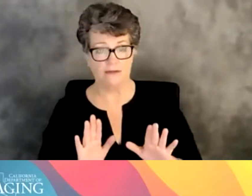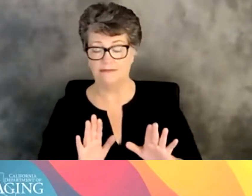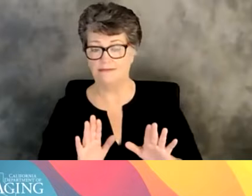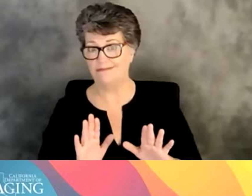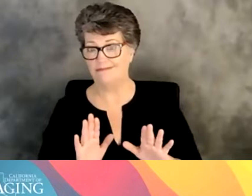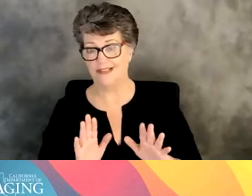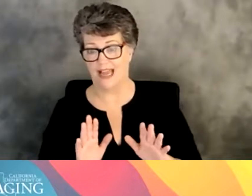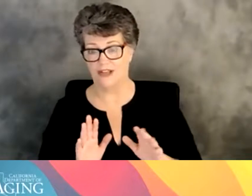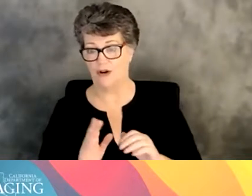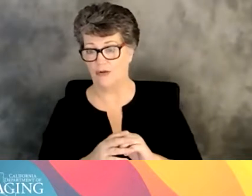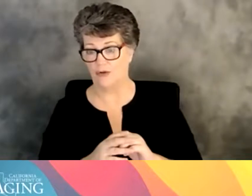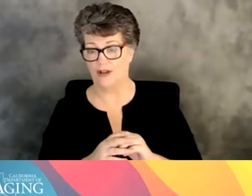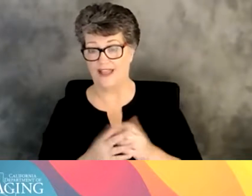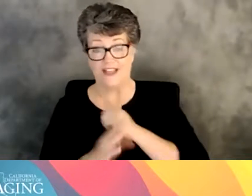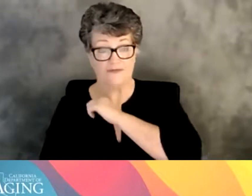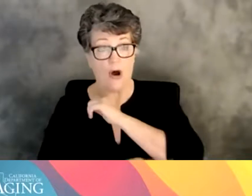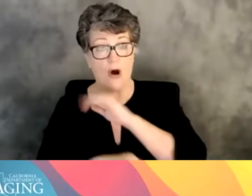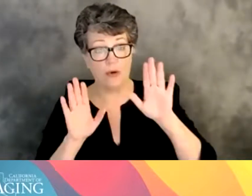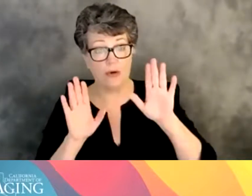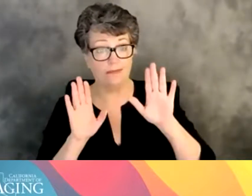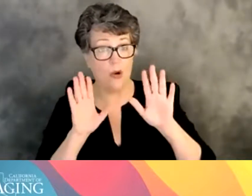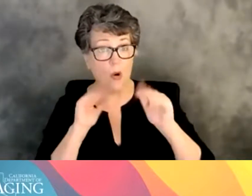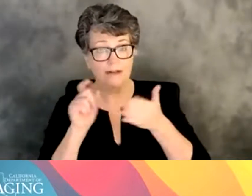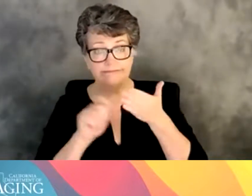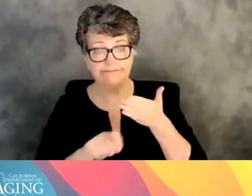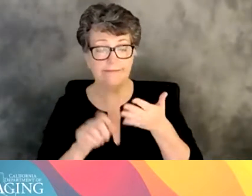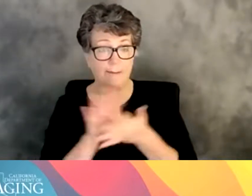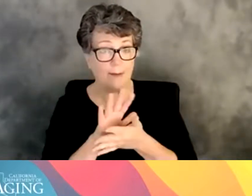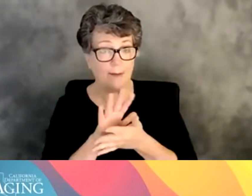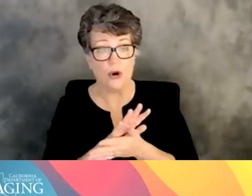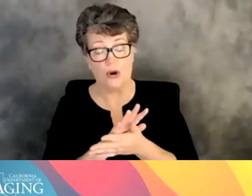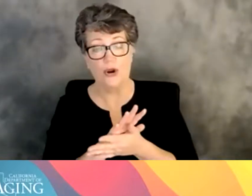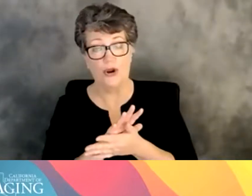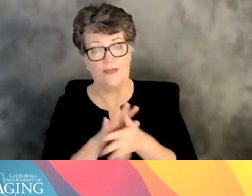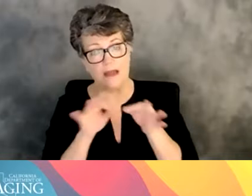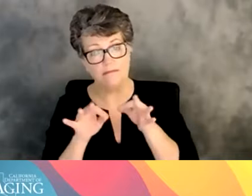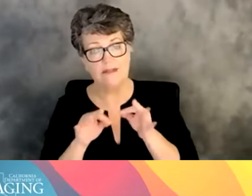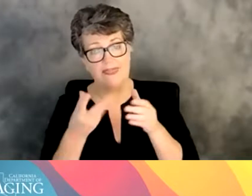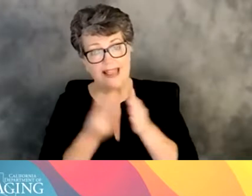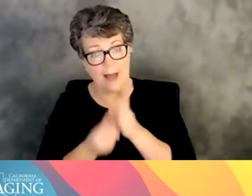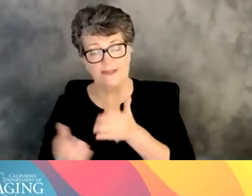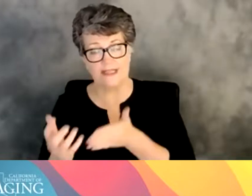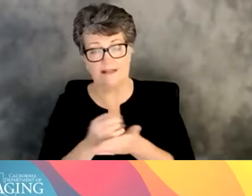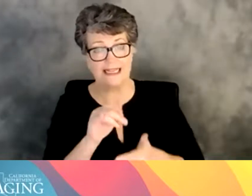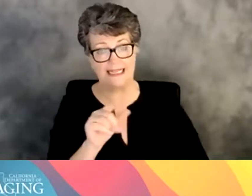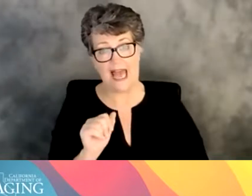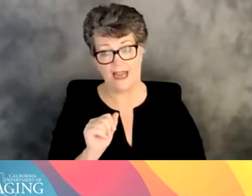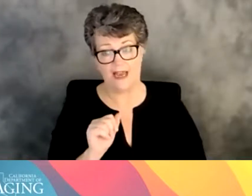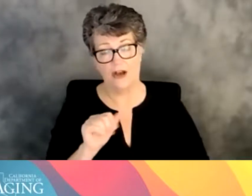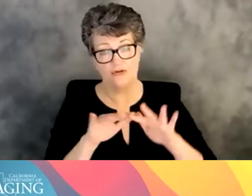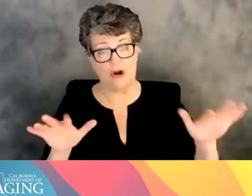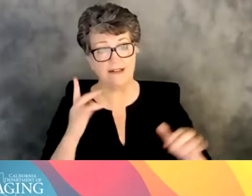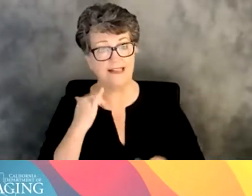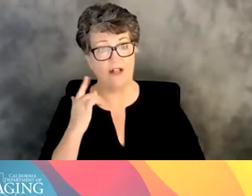Justice and Aging this fall, we're hoping to put together a paper that outlines the gaps in collecting data across